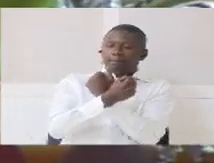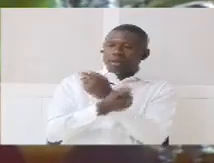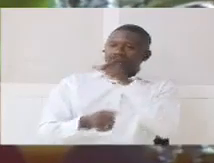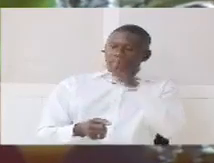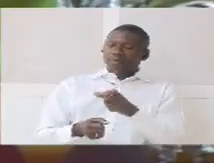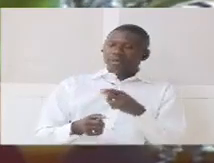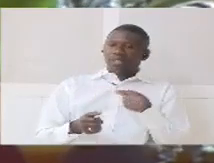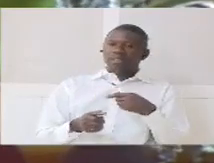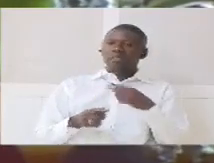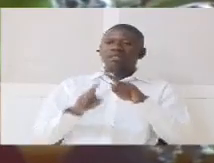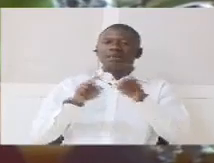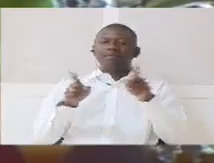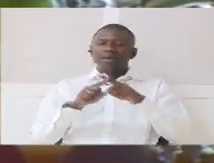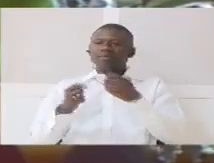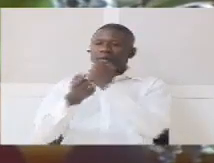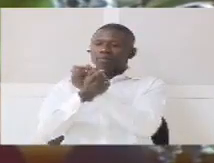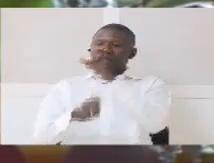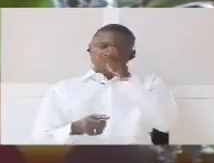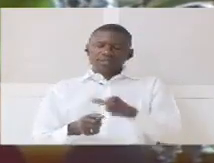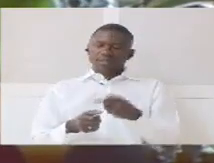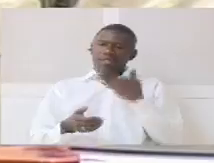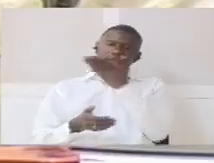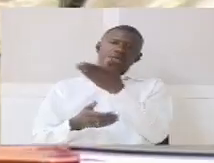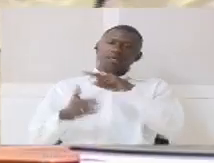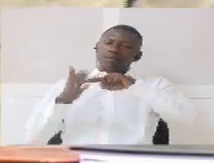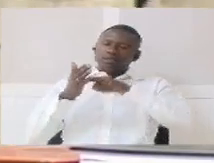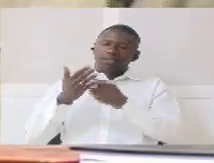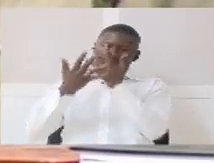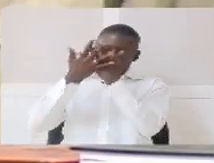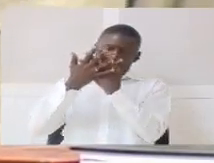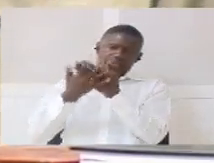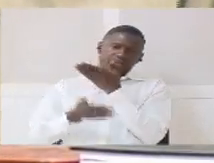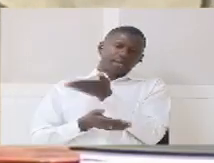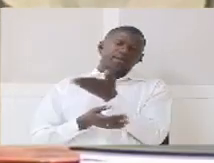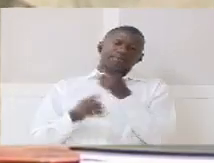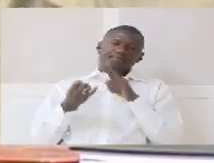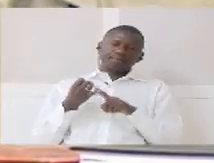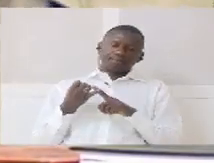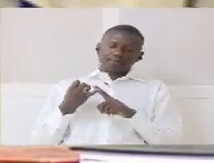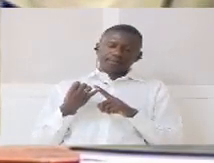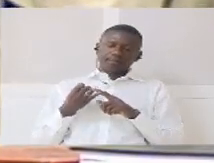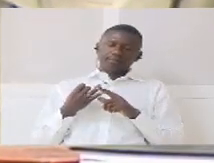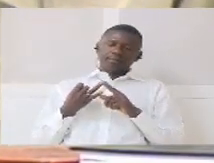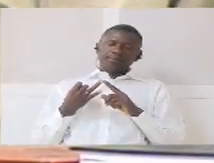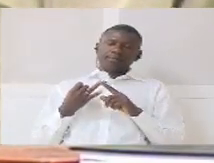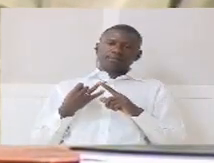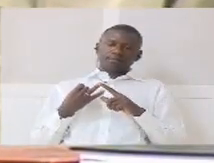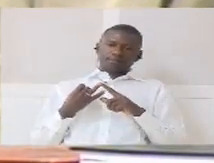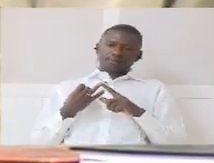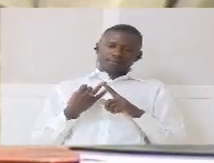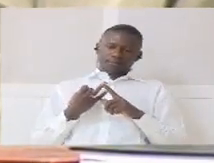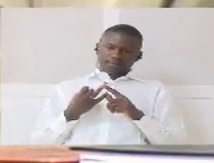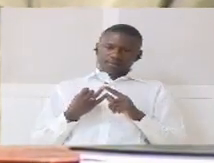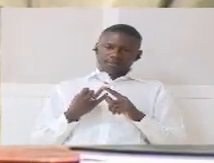of prisoners that were admired too. Munta lulu ndi alkasafero menke kakulu lankenema kaso lankol